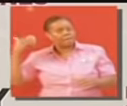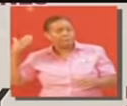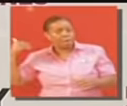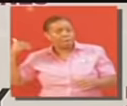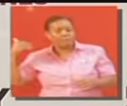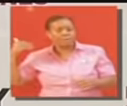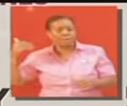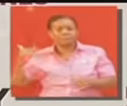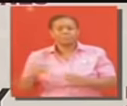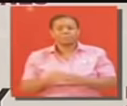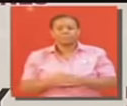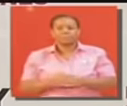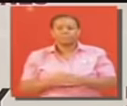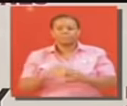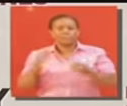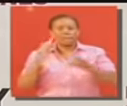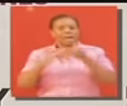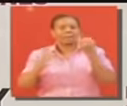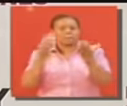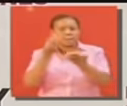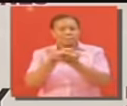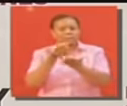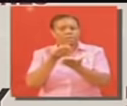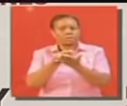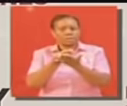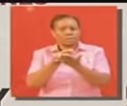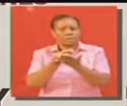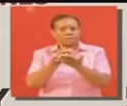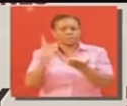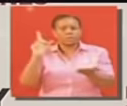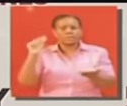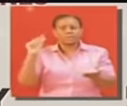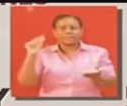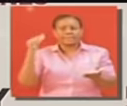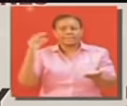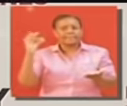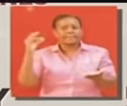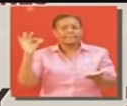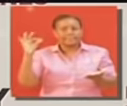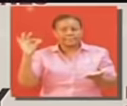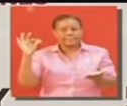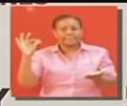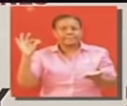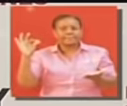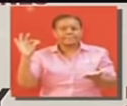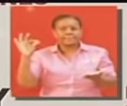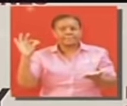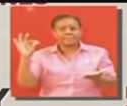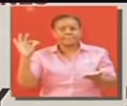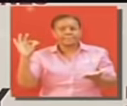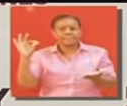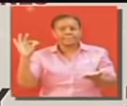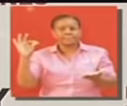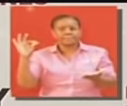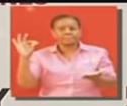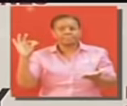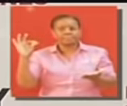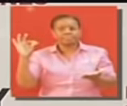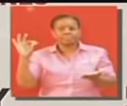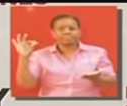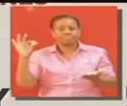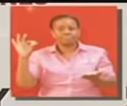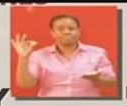the last budget was passed in 2019, I don't think anybody knew the word COVID. So there was no